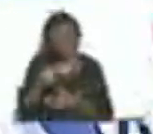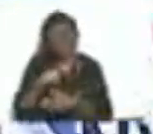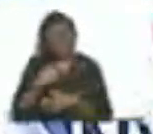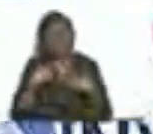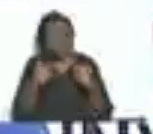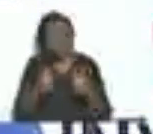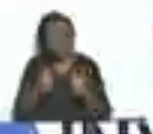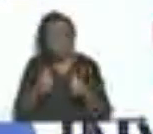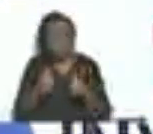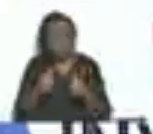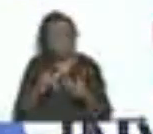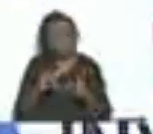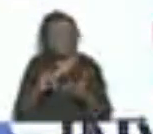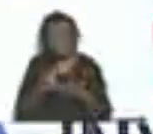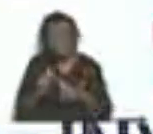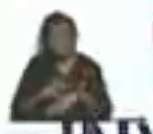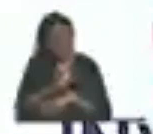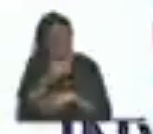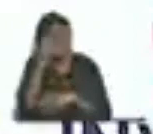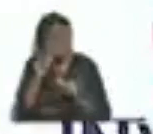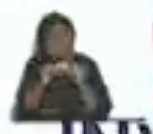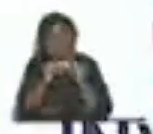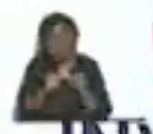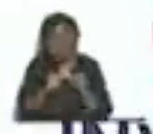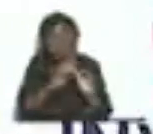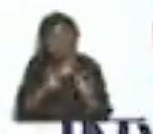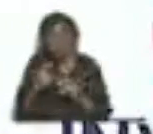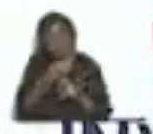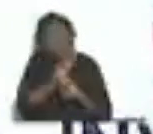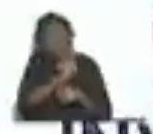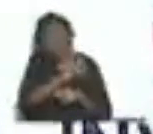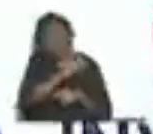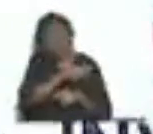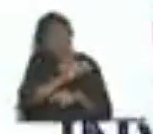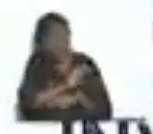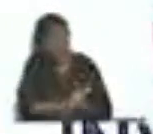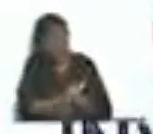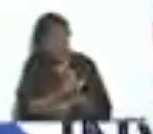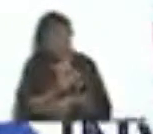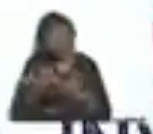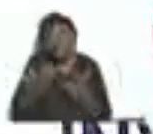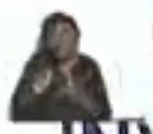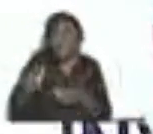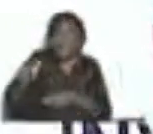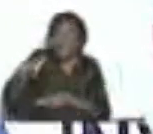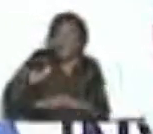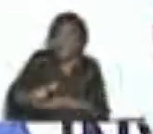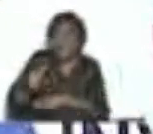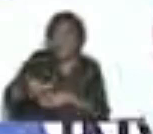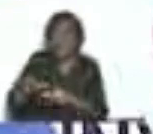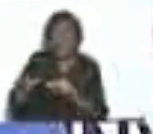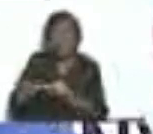that these flights will continue, leaving from LPIA. Maybe landing in